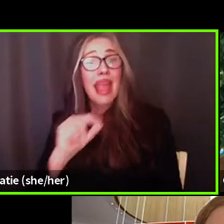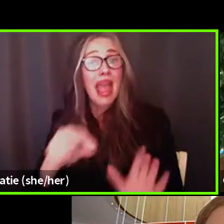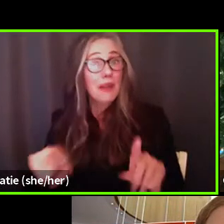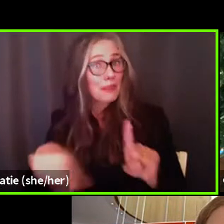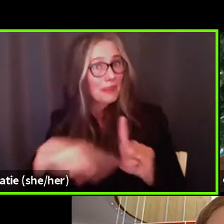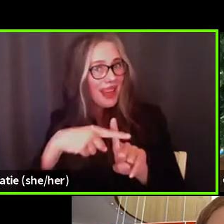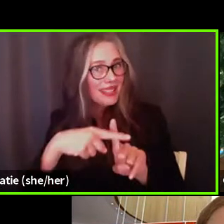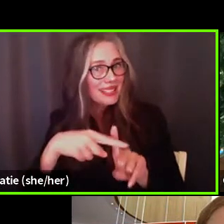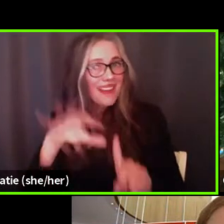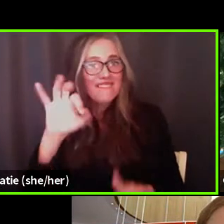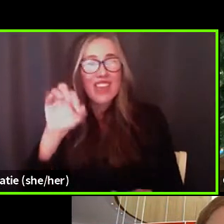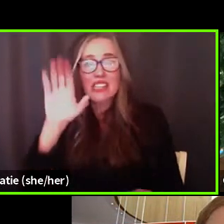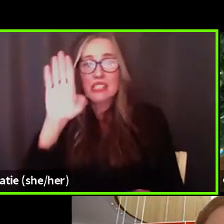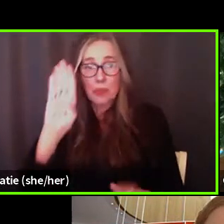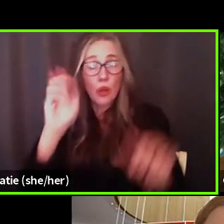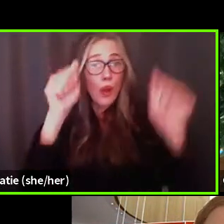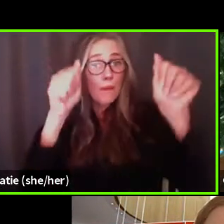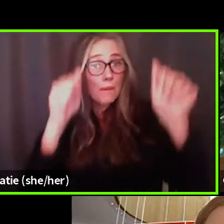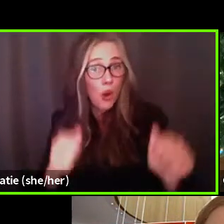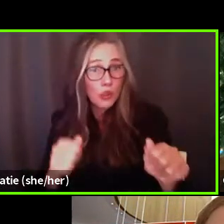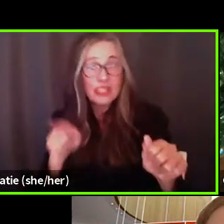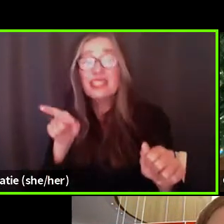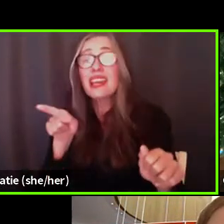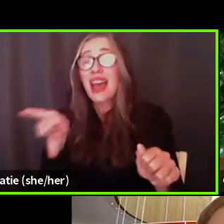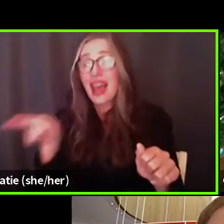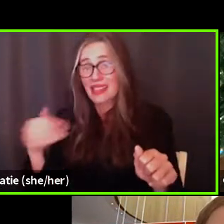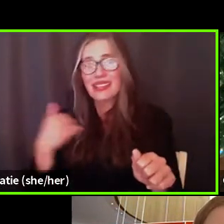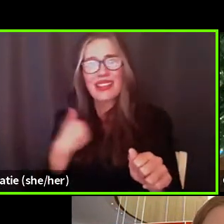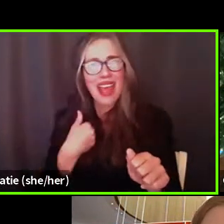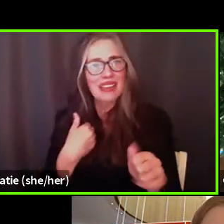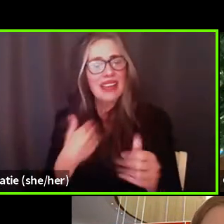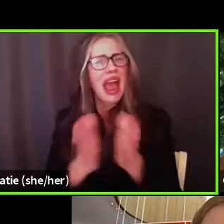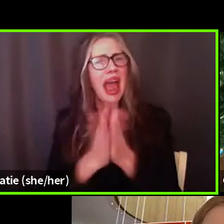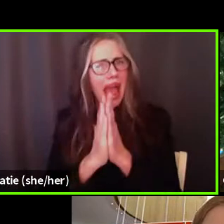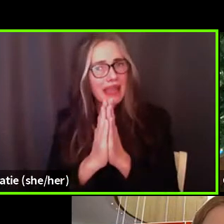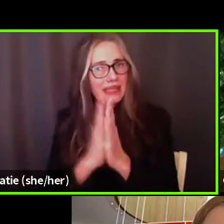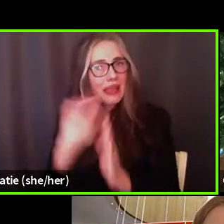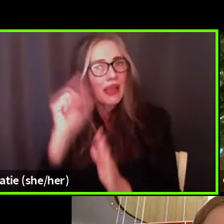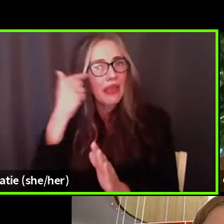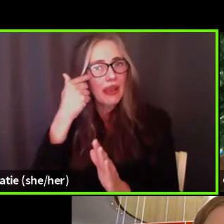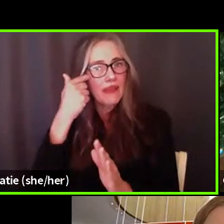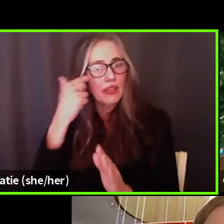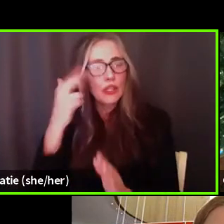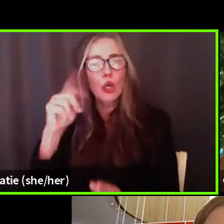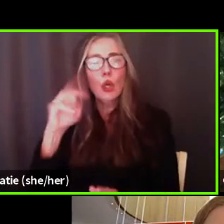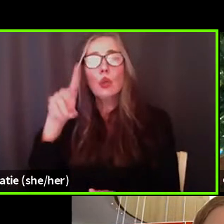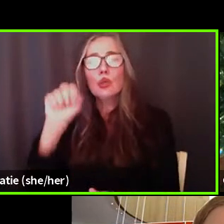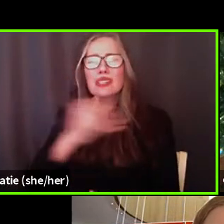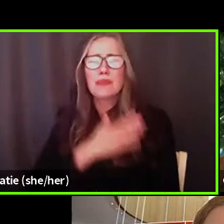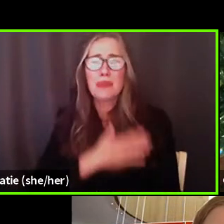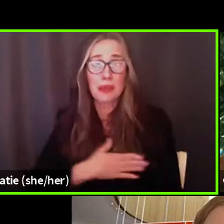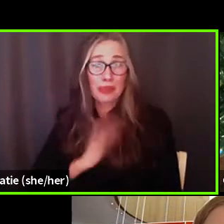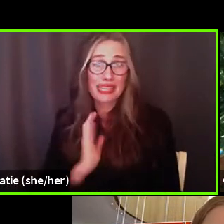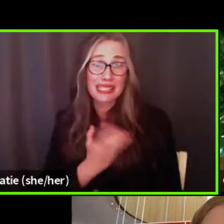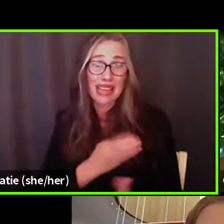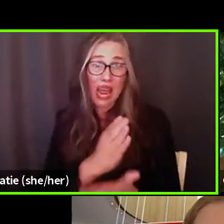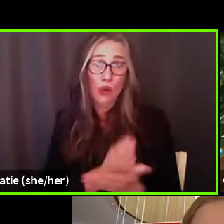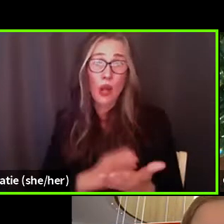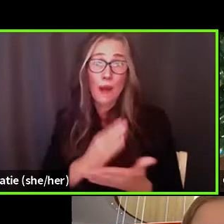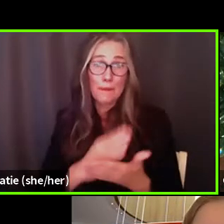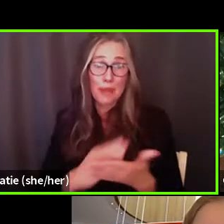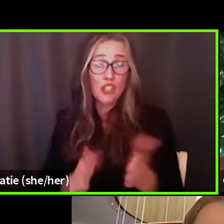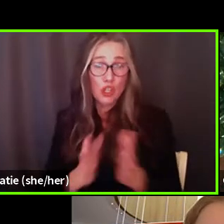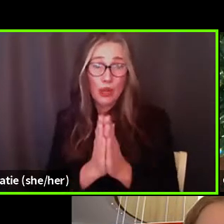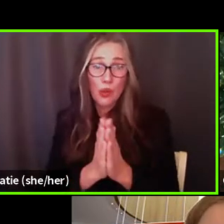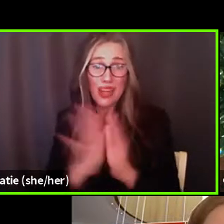handles directly asking governor newsom to please include our budget request into the final budget proposal uh the